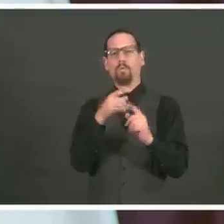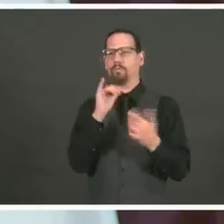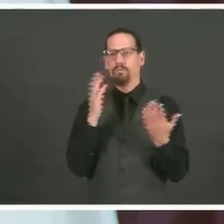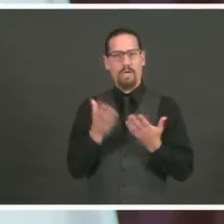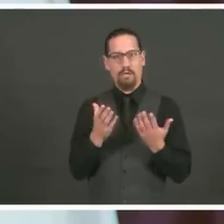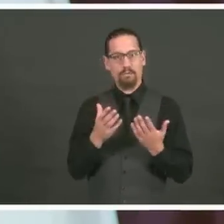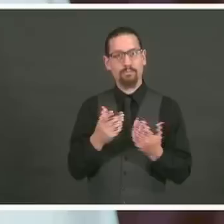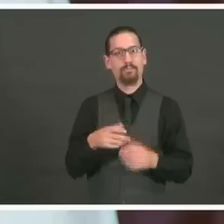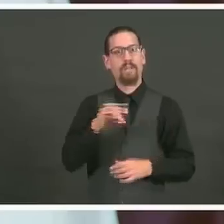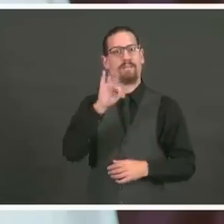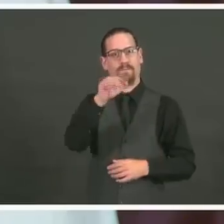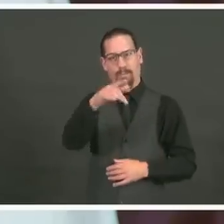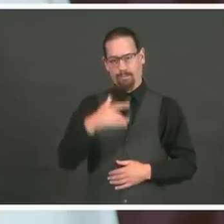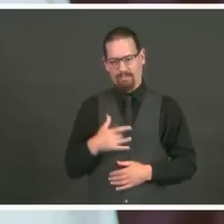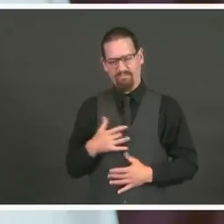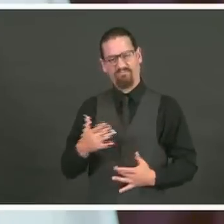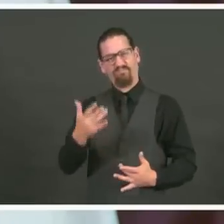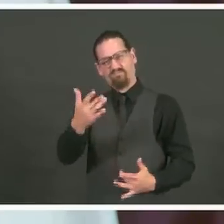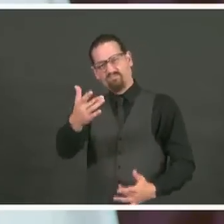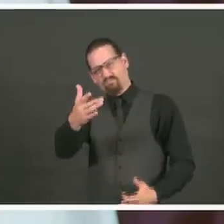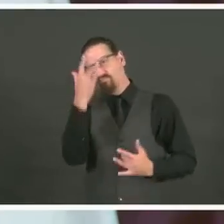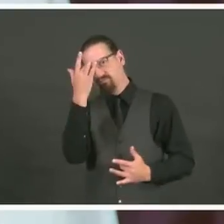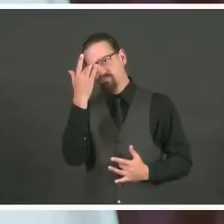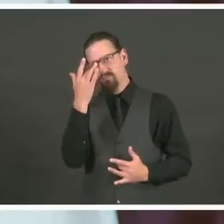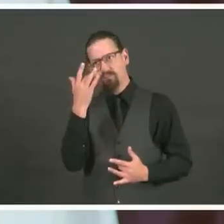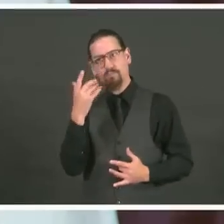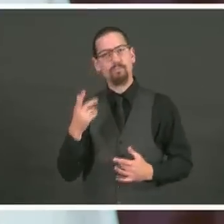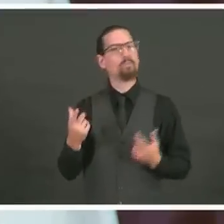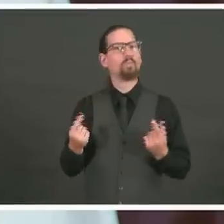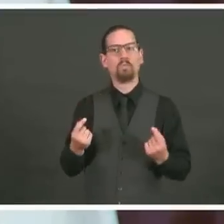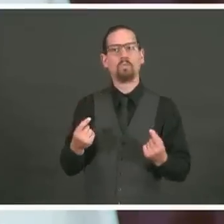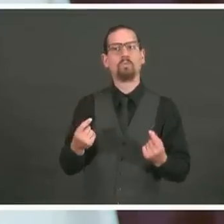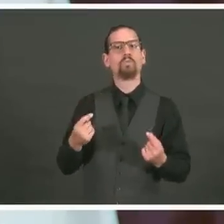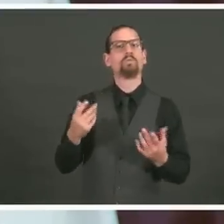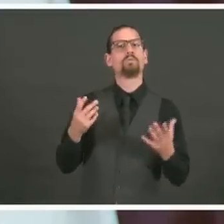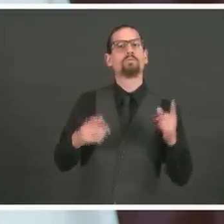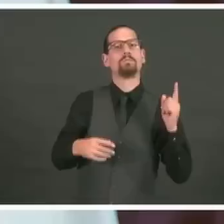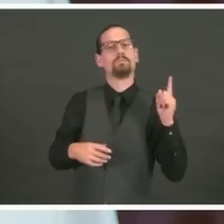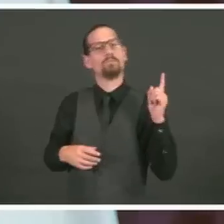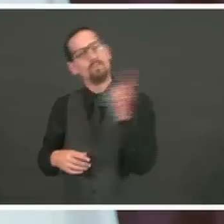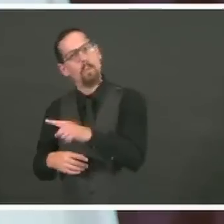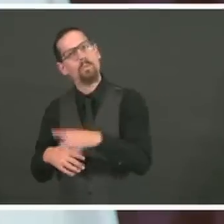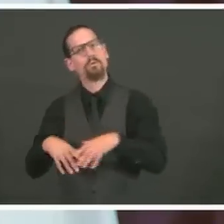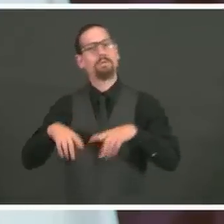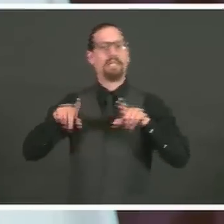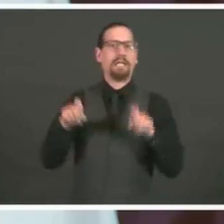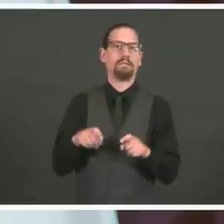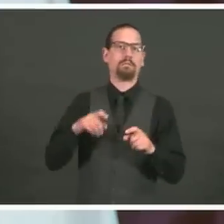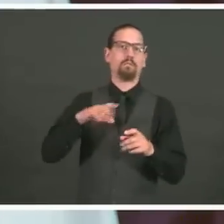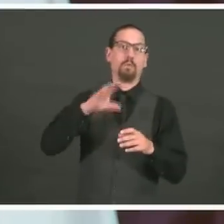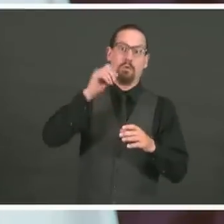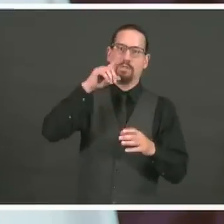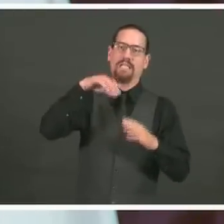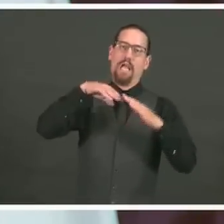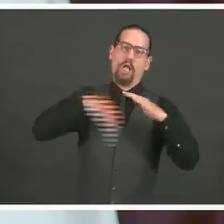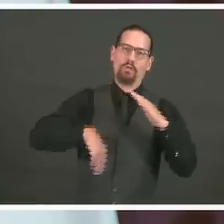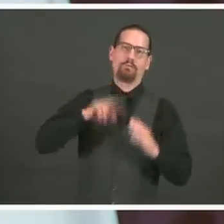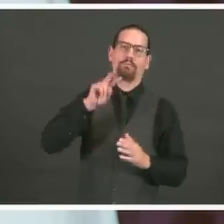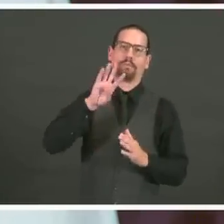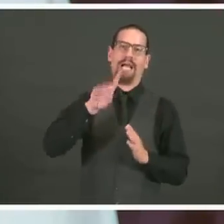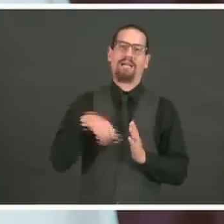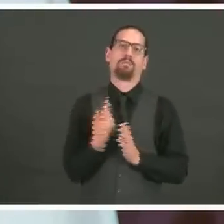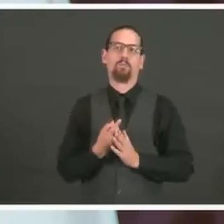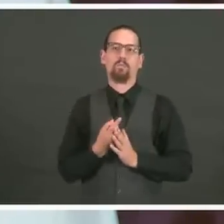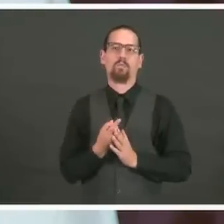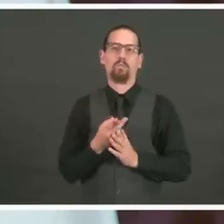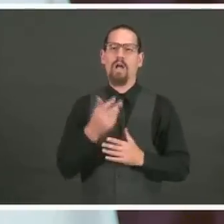to be able to have you tested within 24 hours. We want everyone who feels sick to be tested. We're not